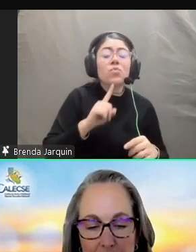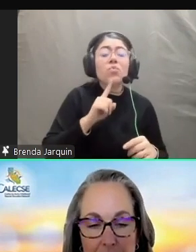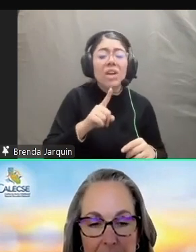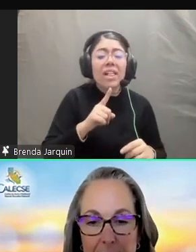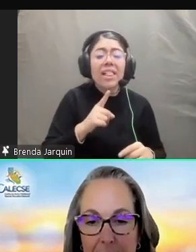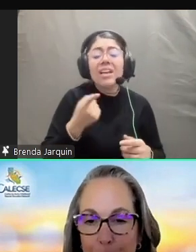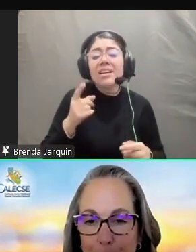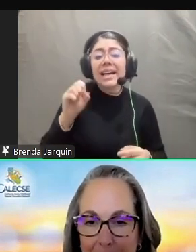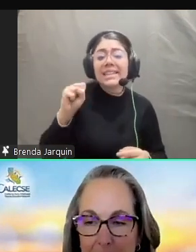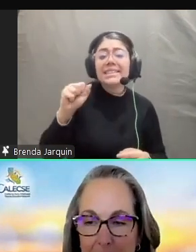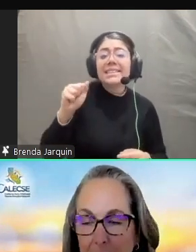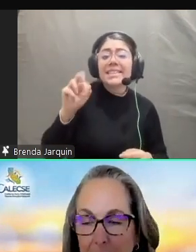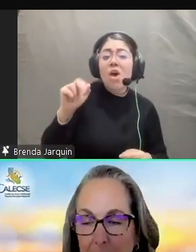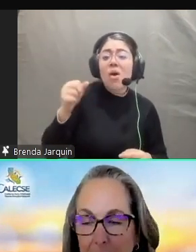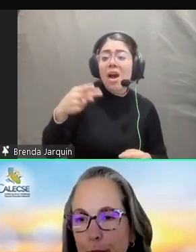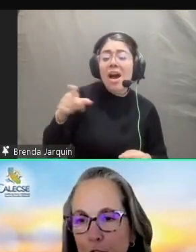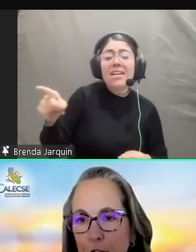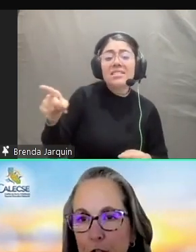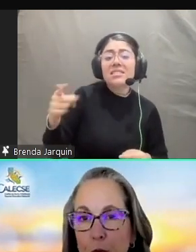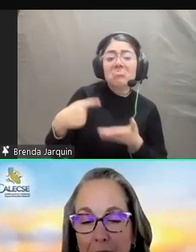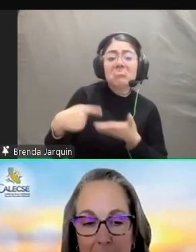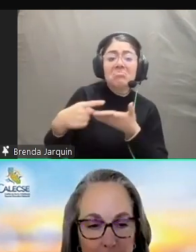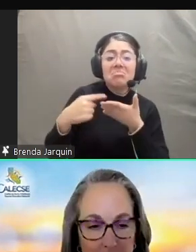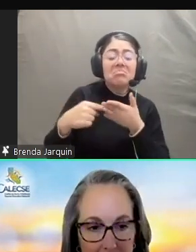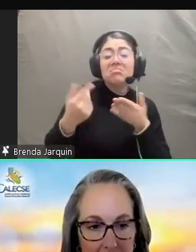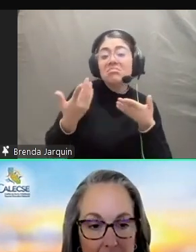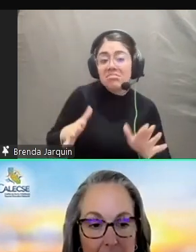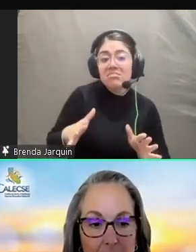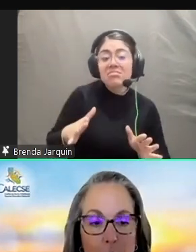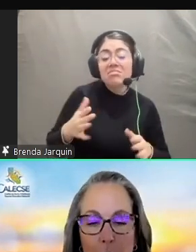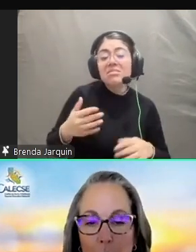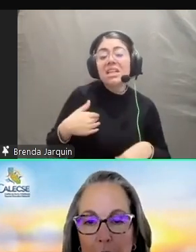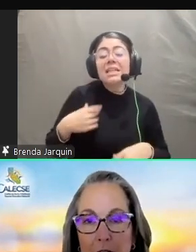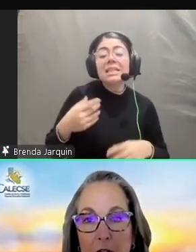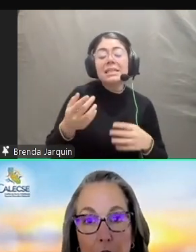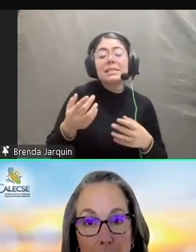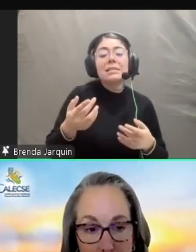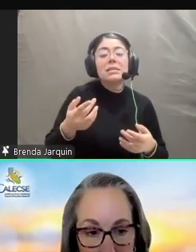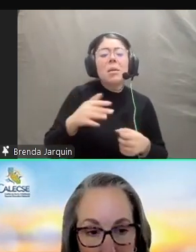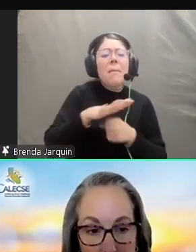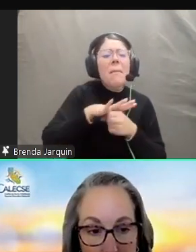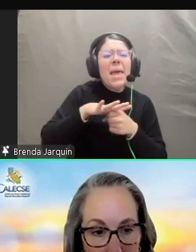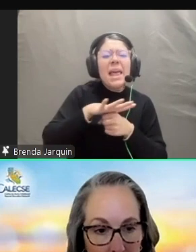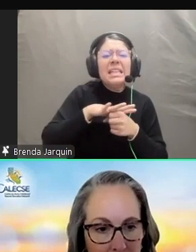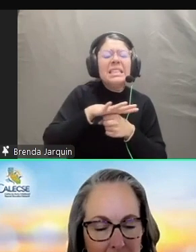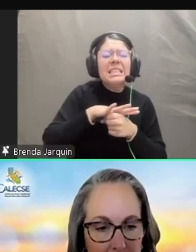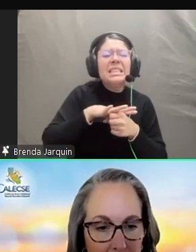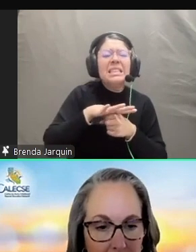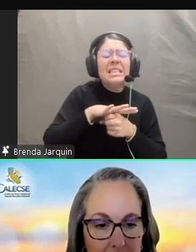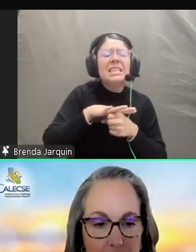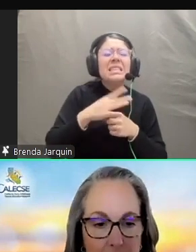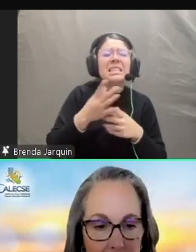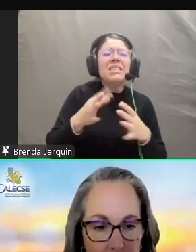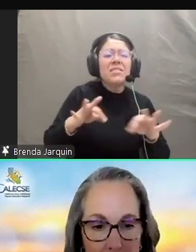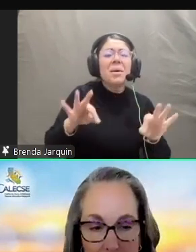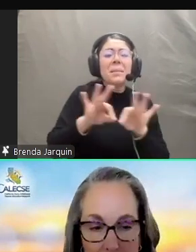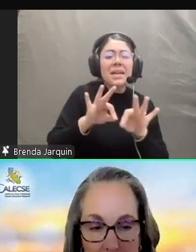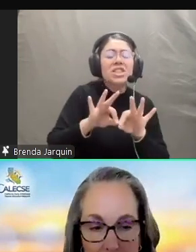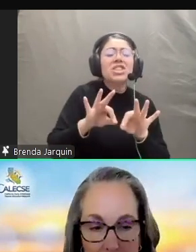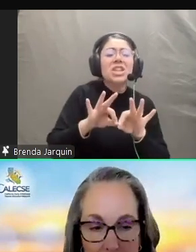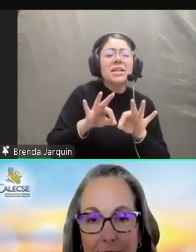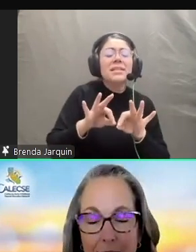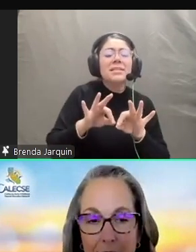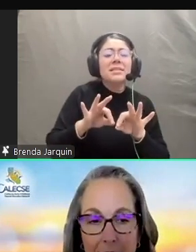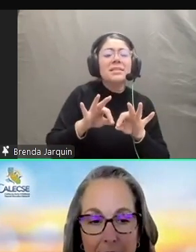all of the resources that are basic information to anybody who is new to a role in the